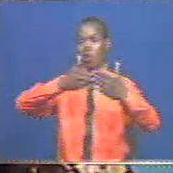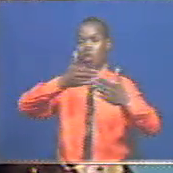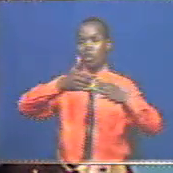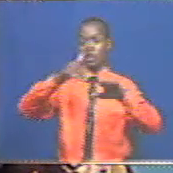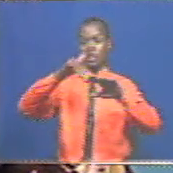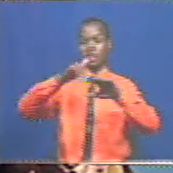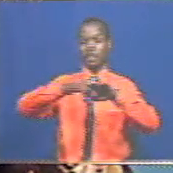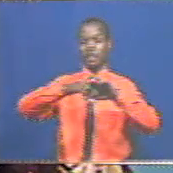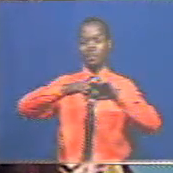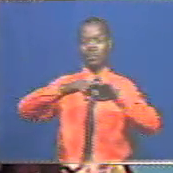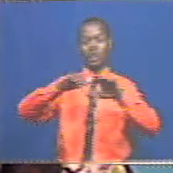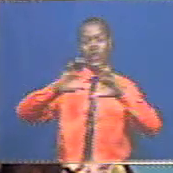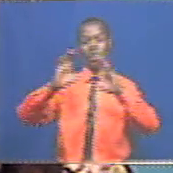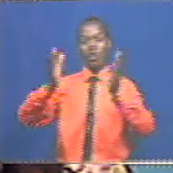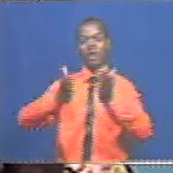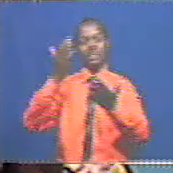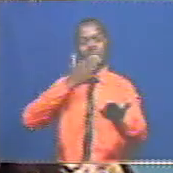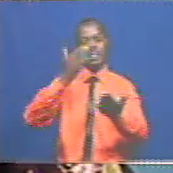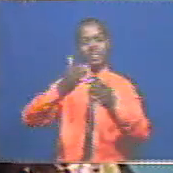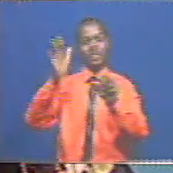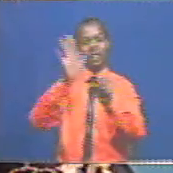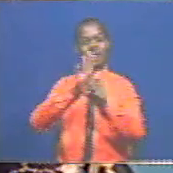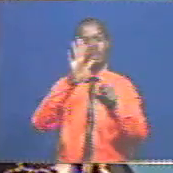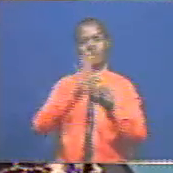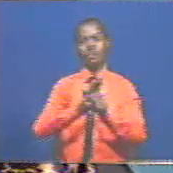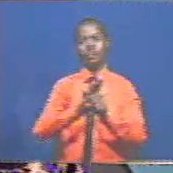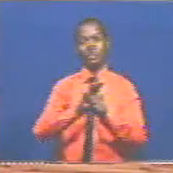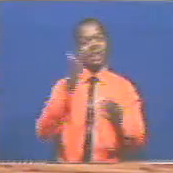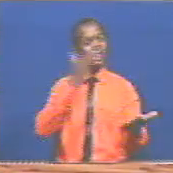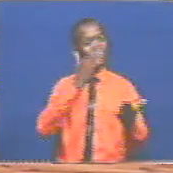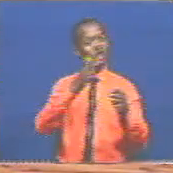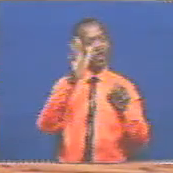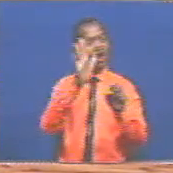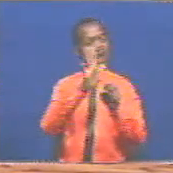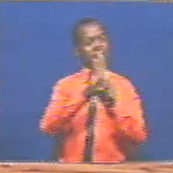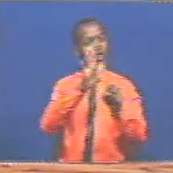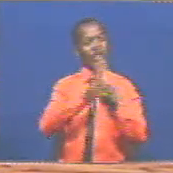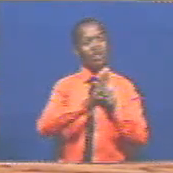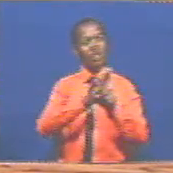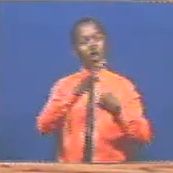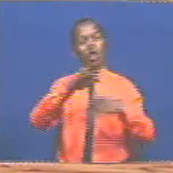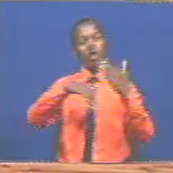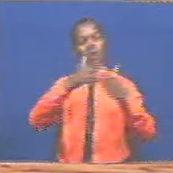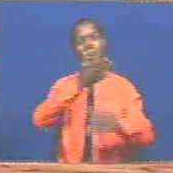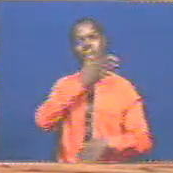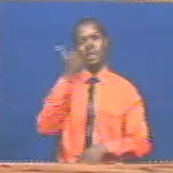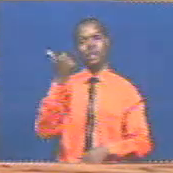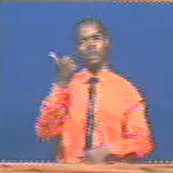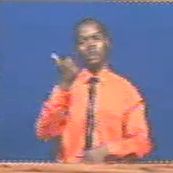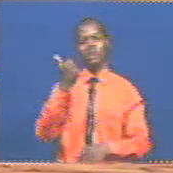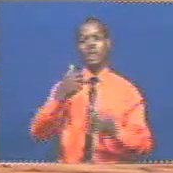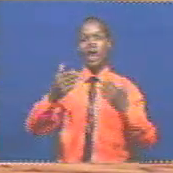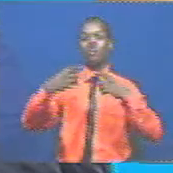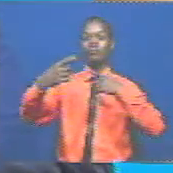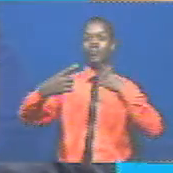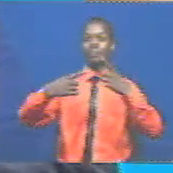organizing world very much thank you so much mother my Munna thank you and all the best we've been speaking